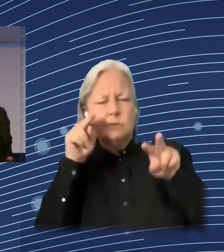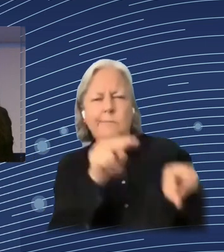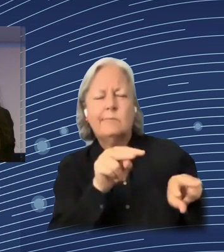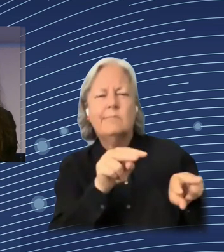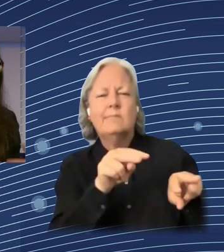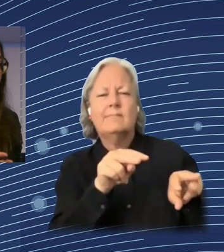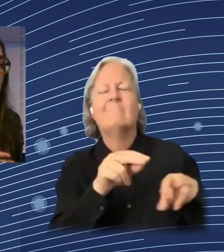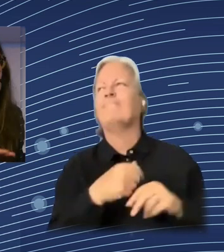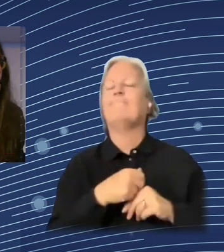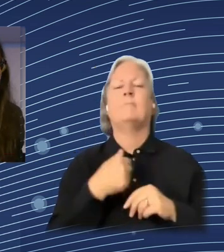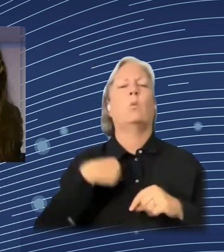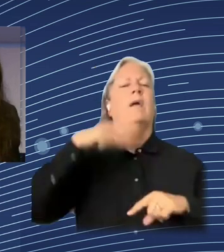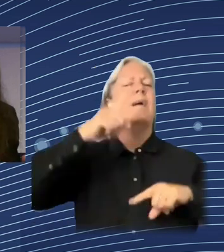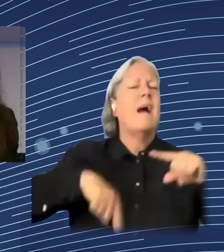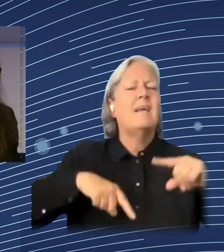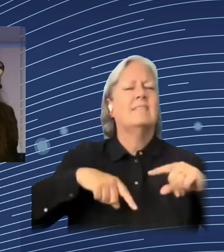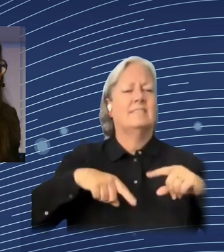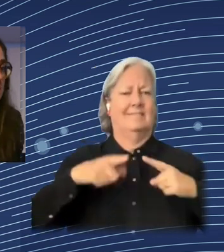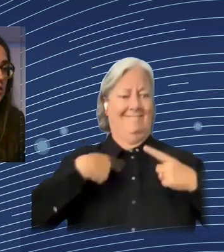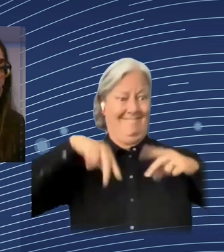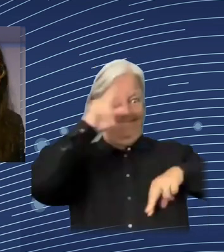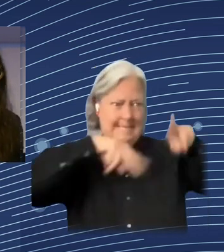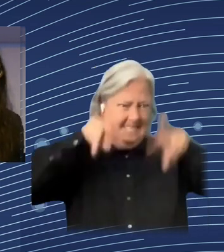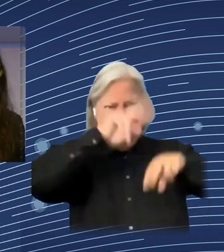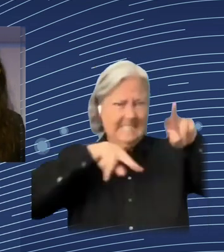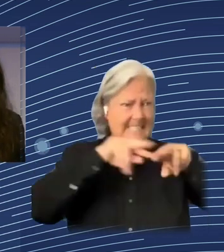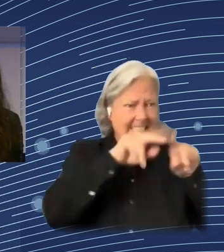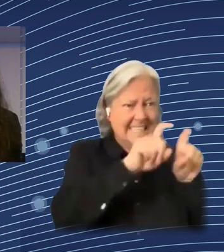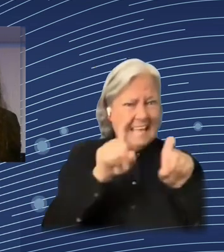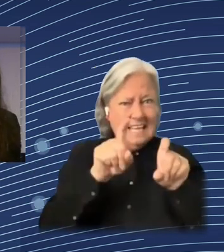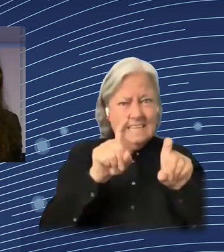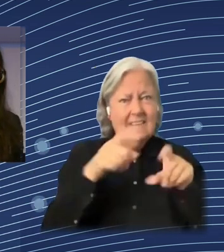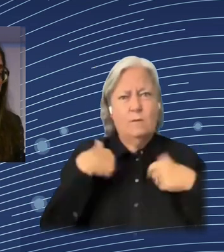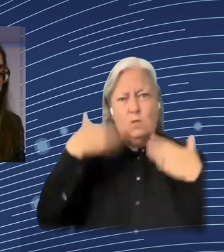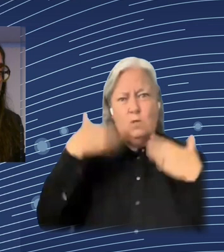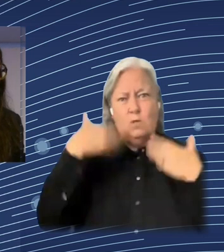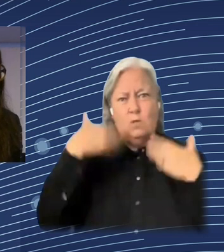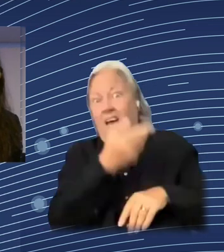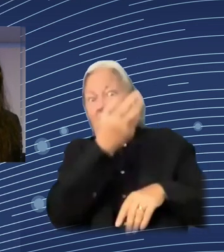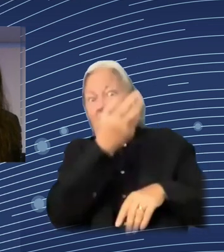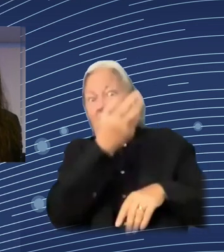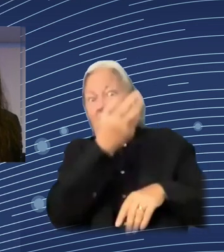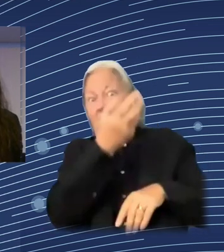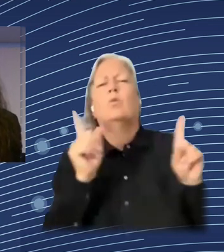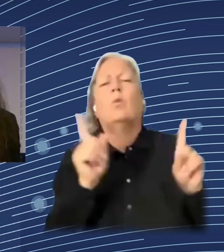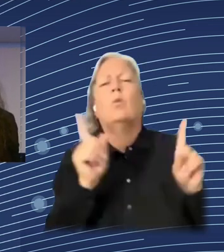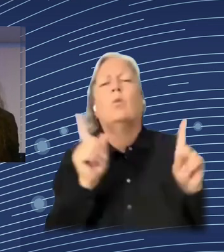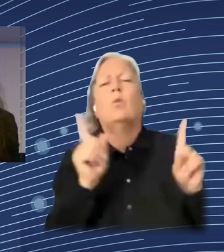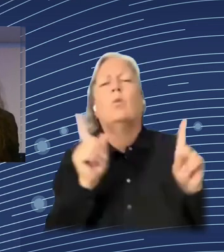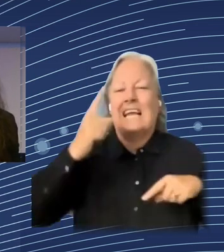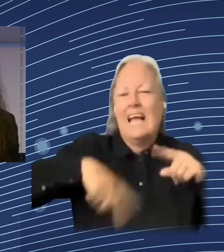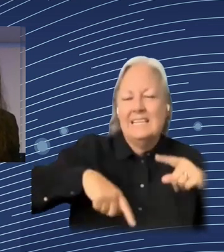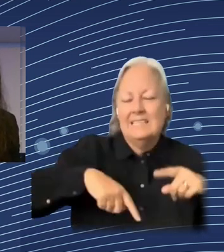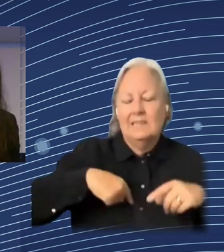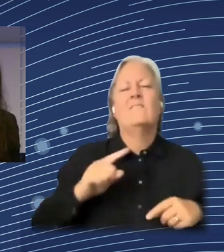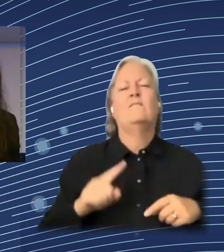assess something that we don't know if it exists or not. So for instance, one of the first challenges that we had at Ethicas was just